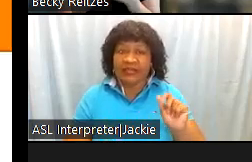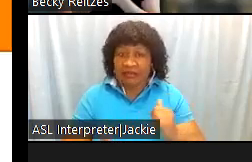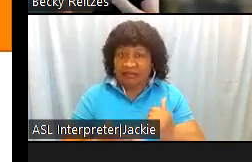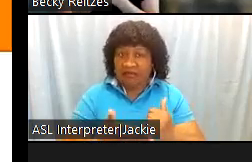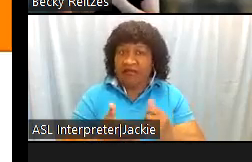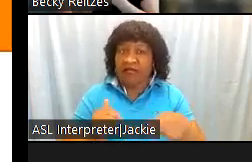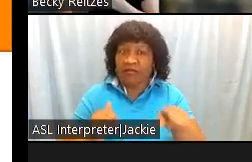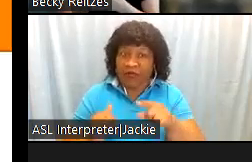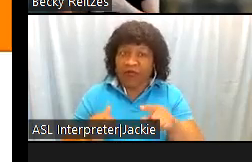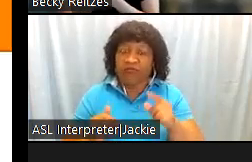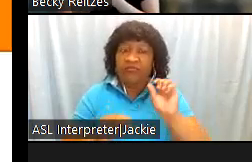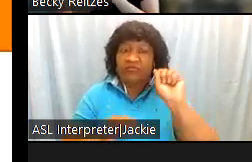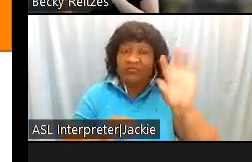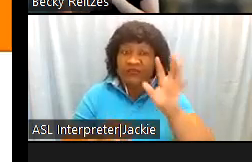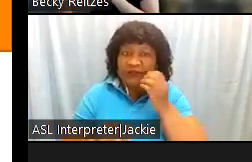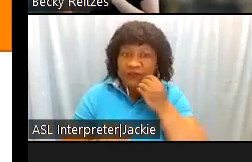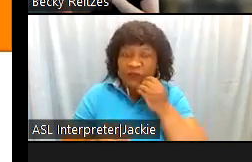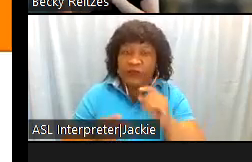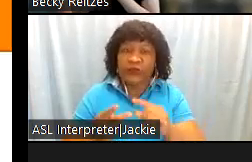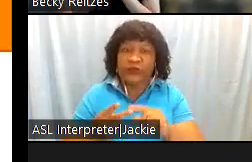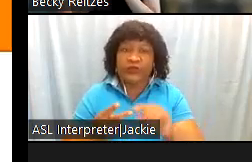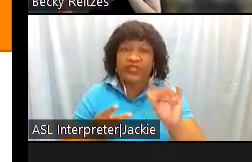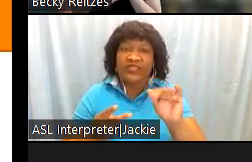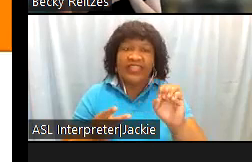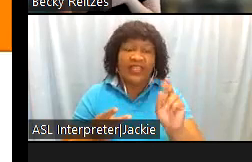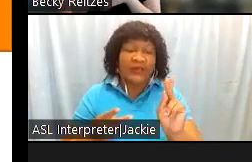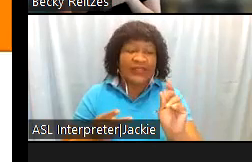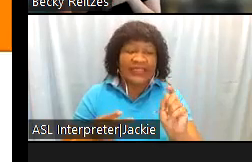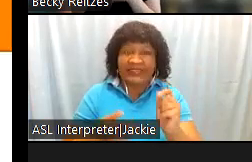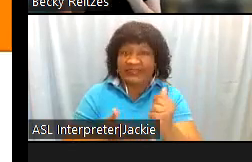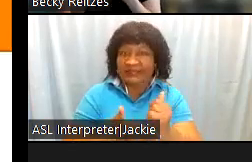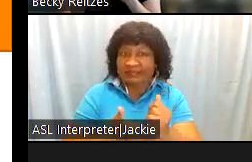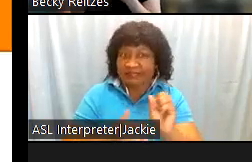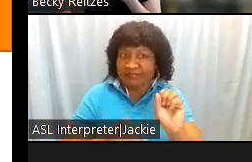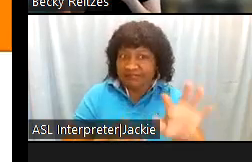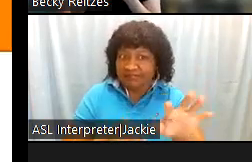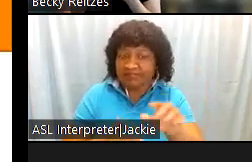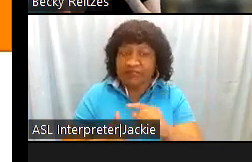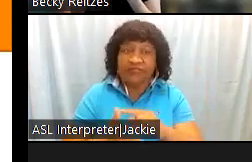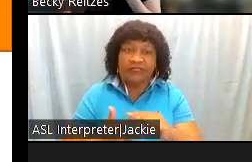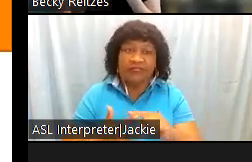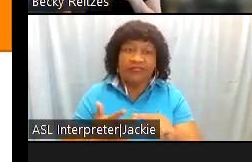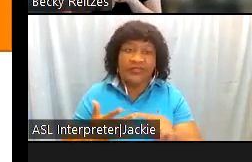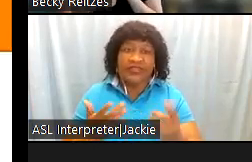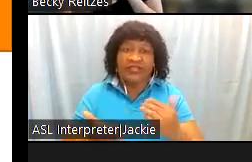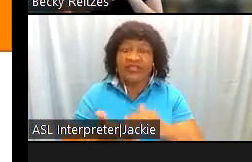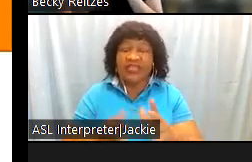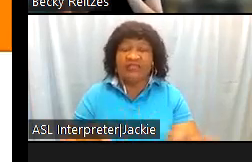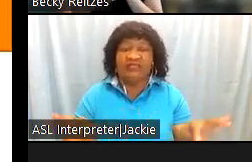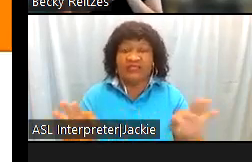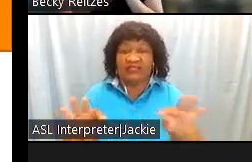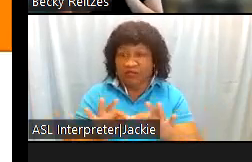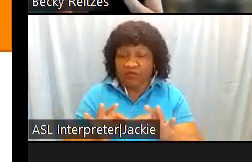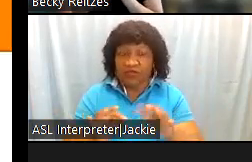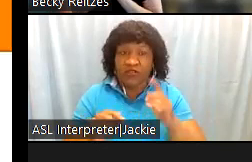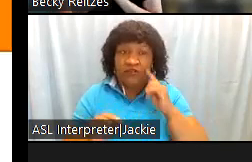again, send food, send care kits, but also, again, super important for so